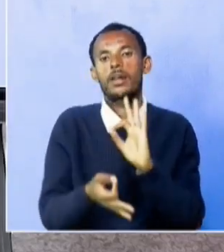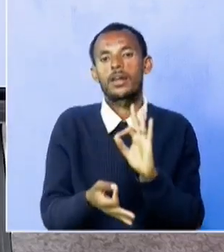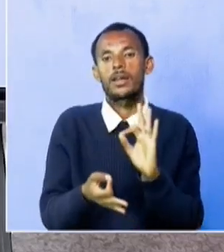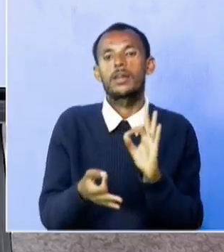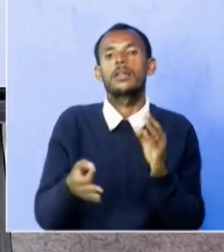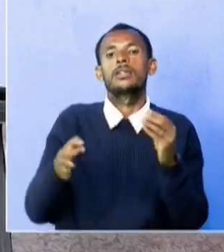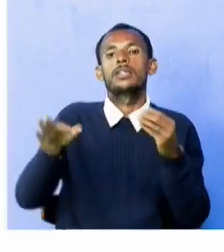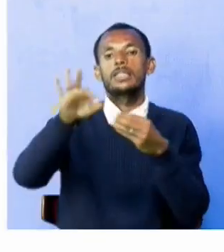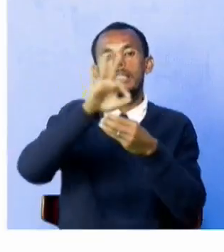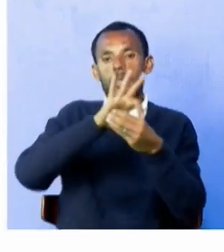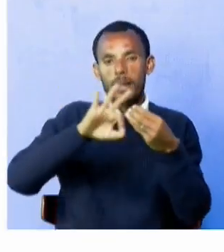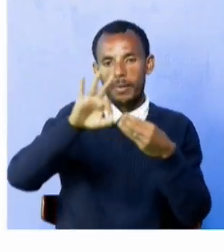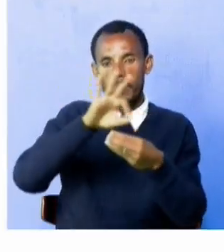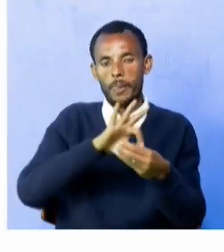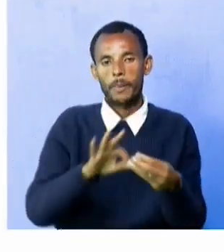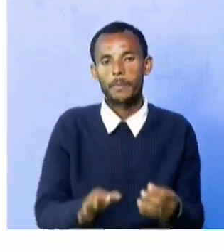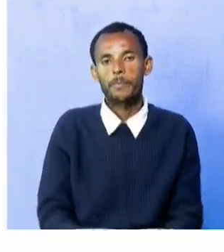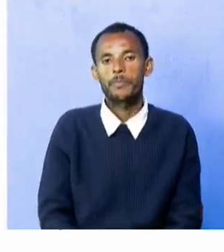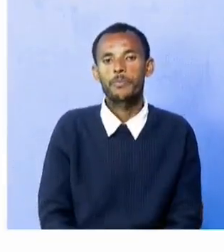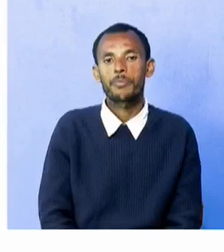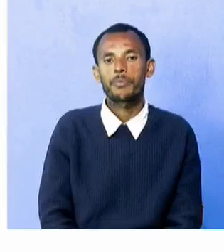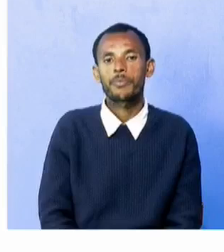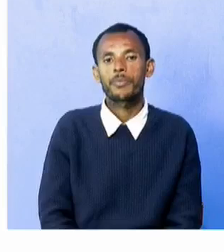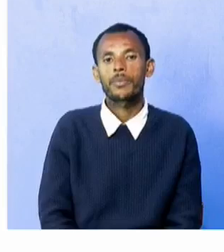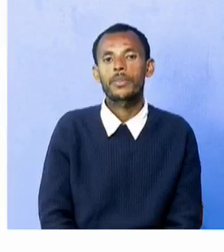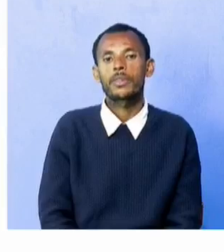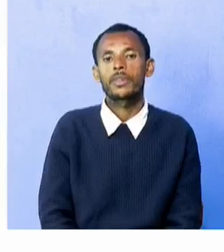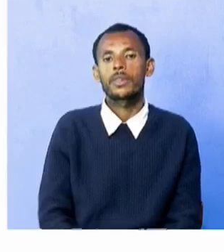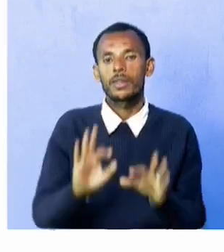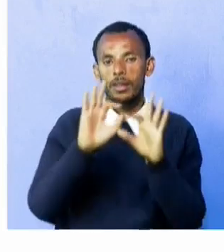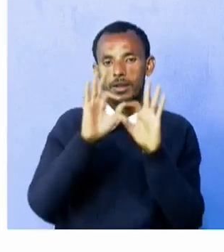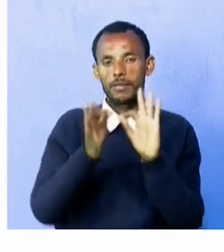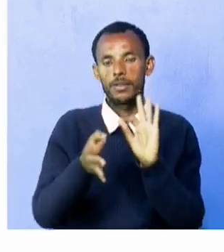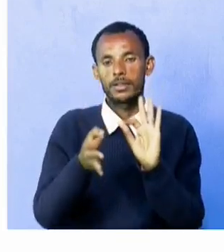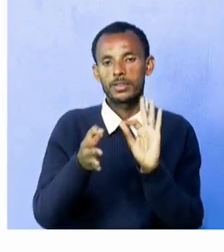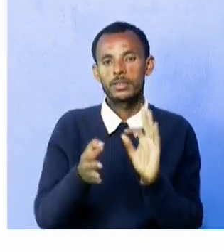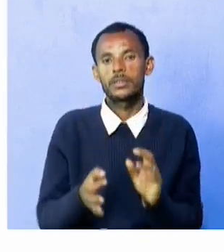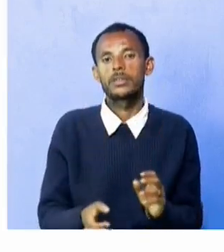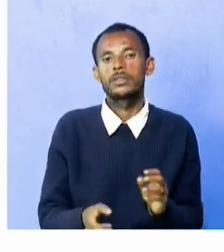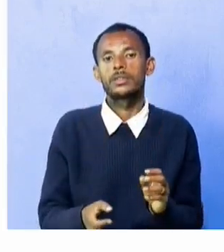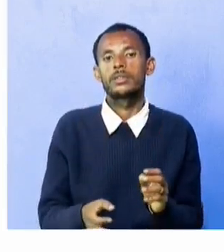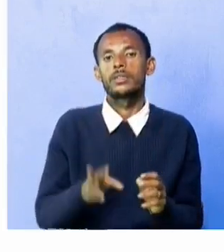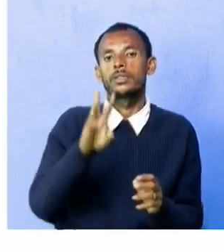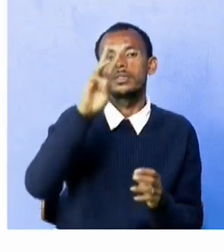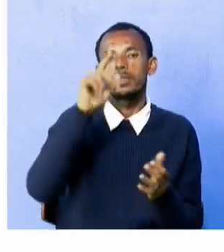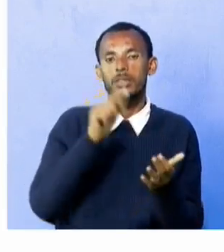circle. Okay, definition